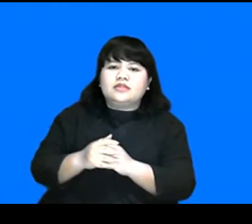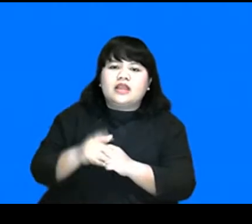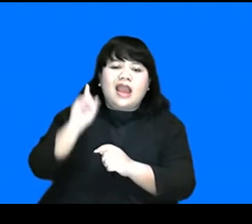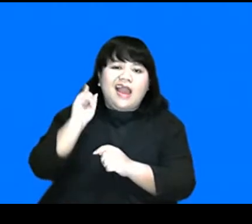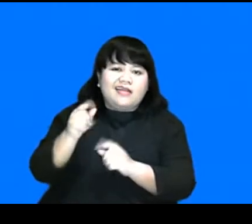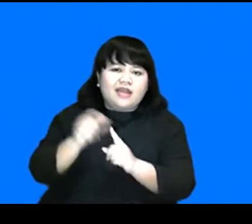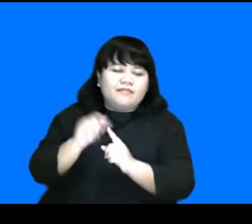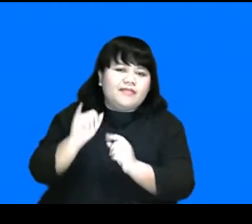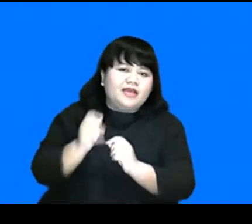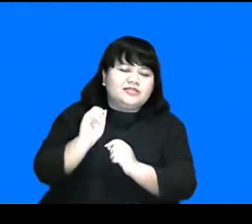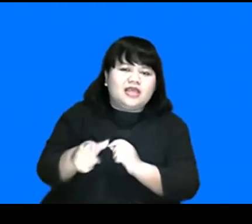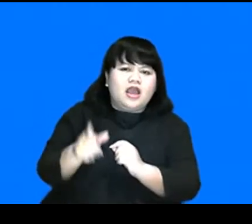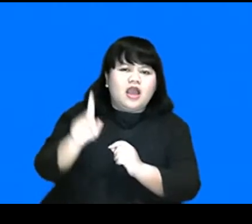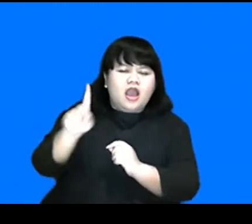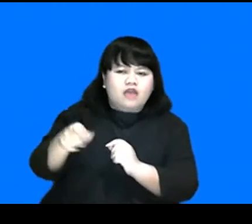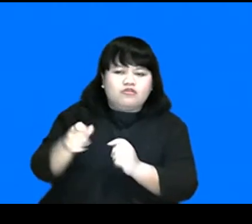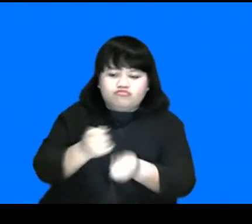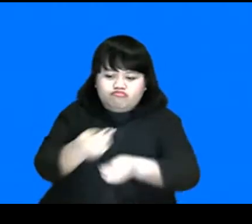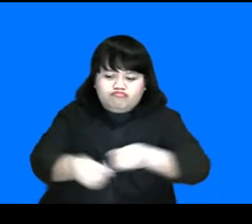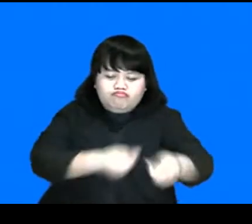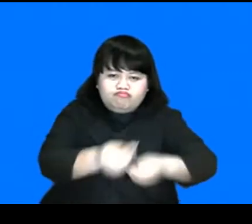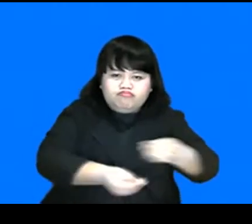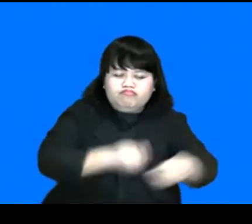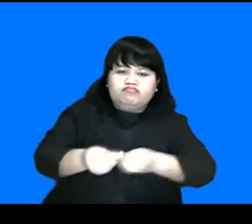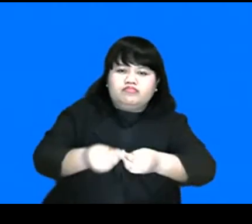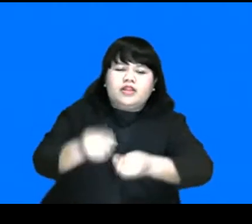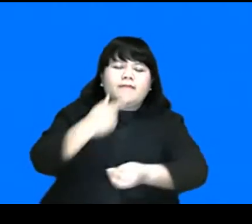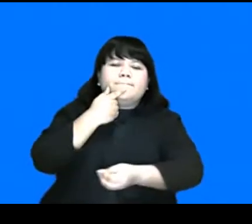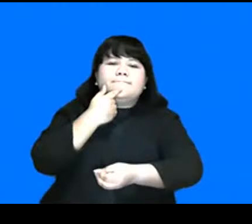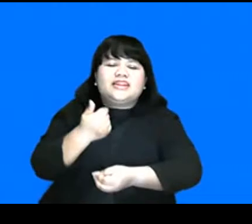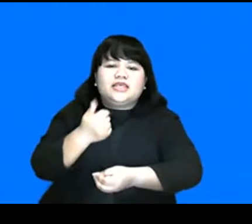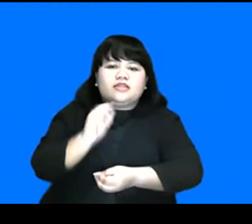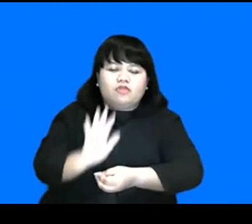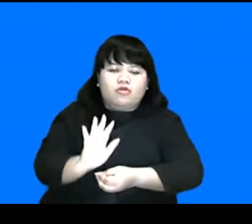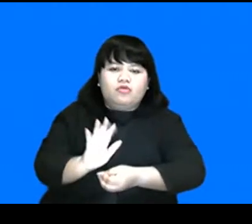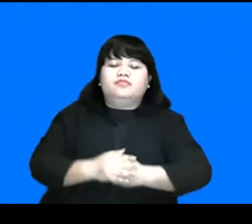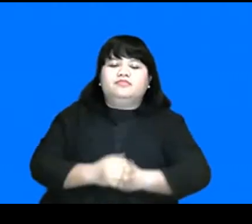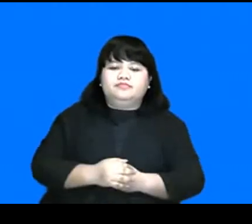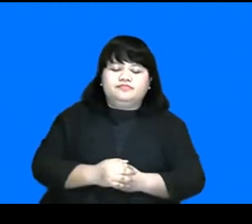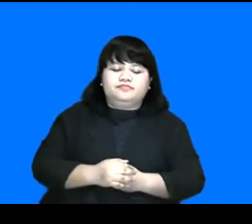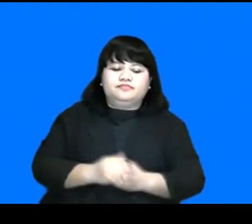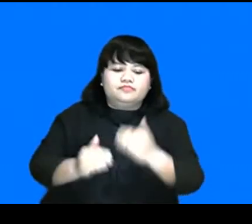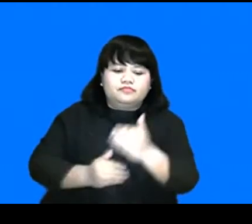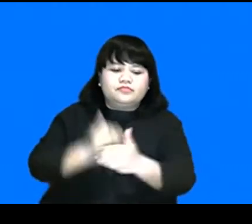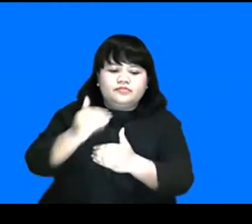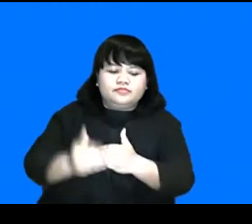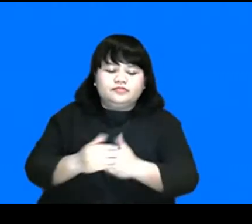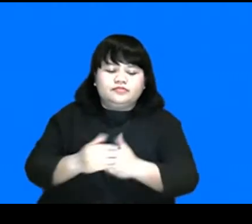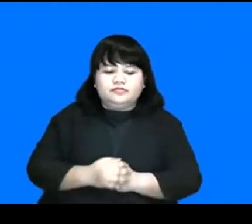Yep. Thank you. Irvin, I saw that you want to take on this question as well.